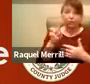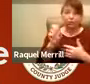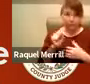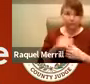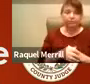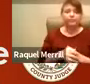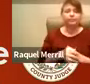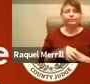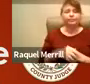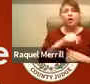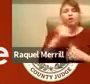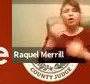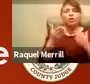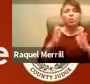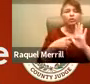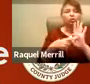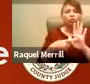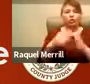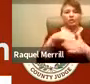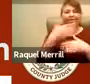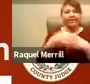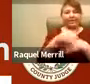to illustrate this will be on the next slide.